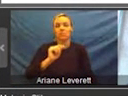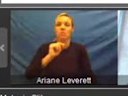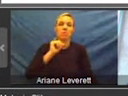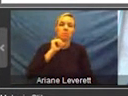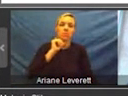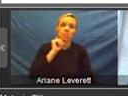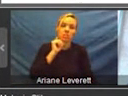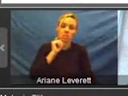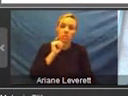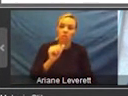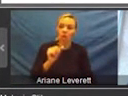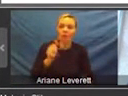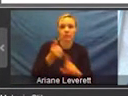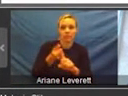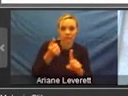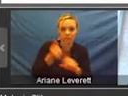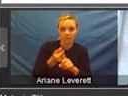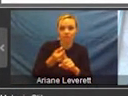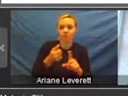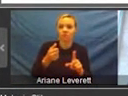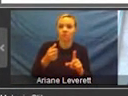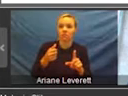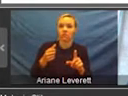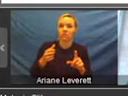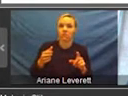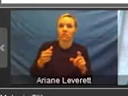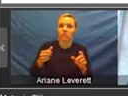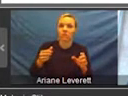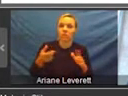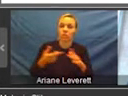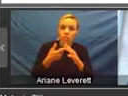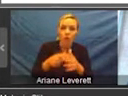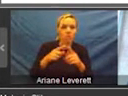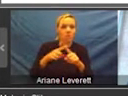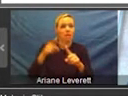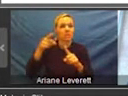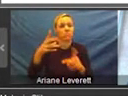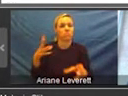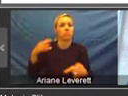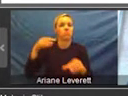wider change or purpose.